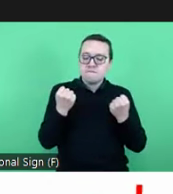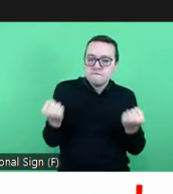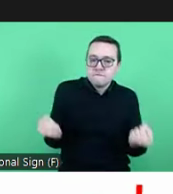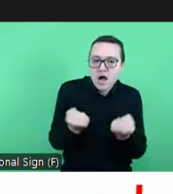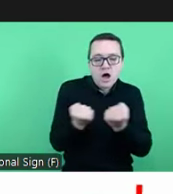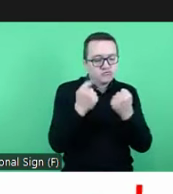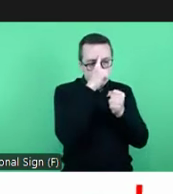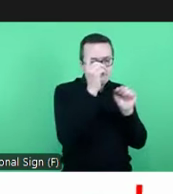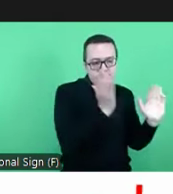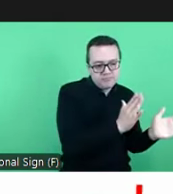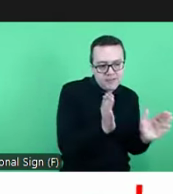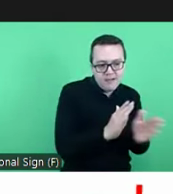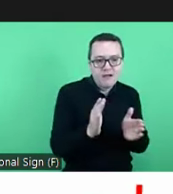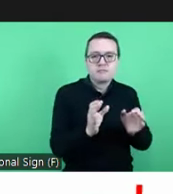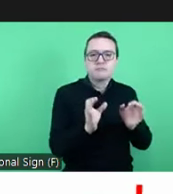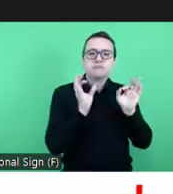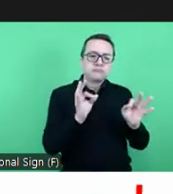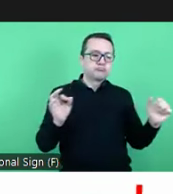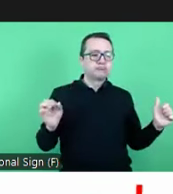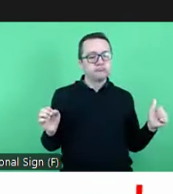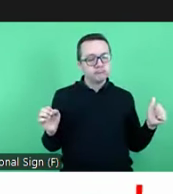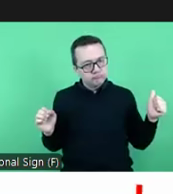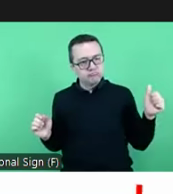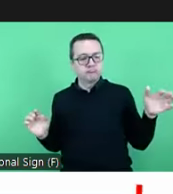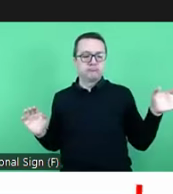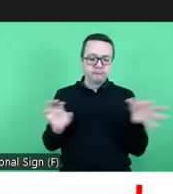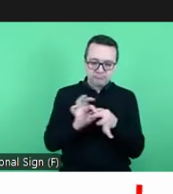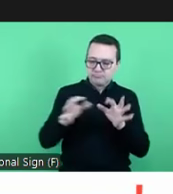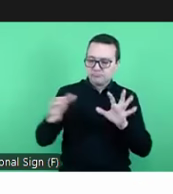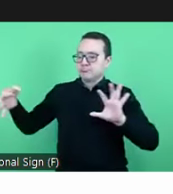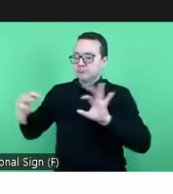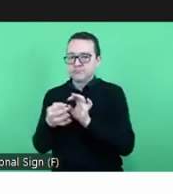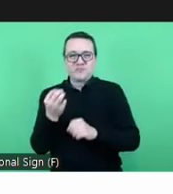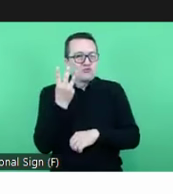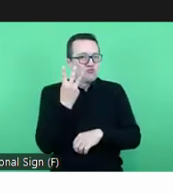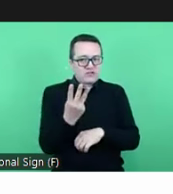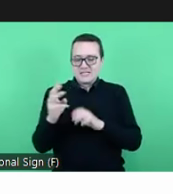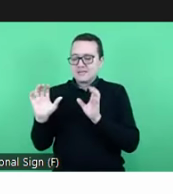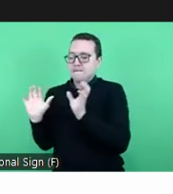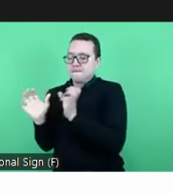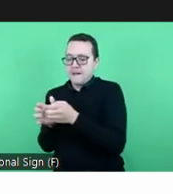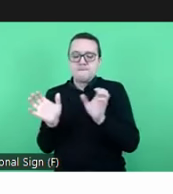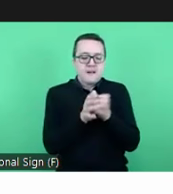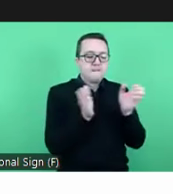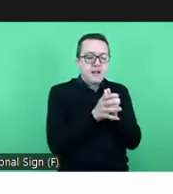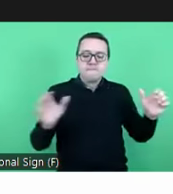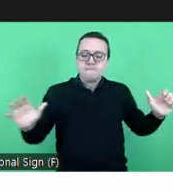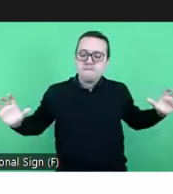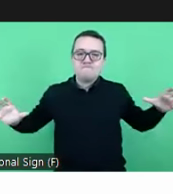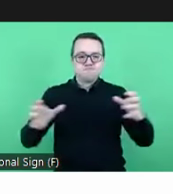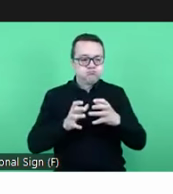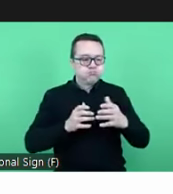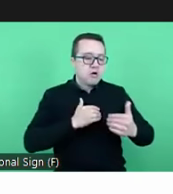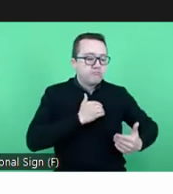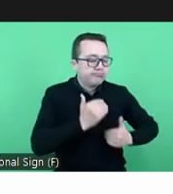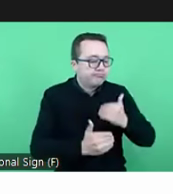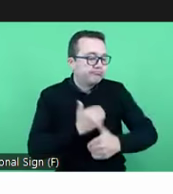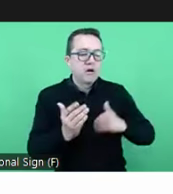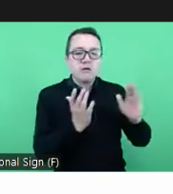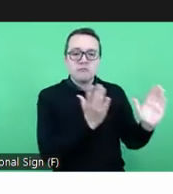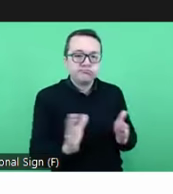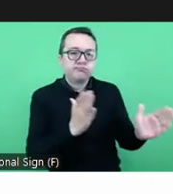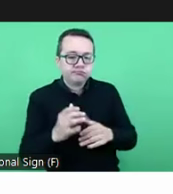becomes a envolvidas. planned set of actions that involves all of the Quando a stakeholders gente